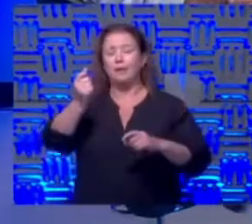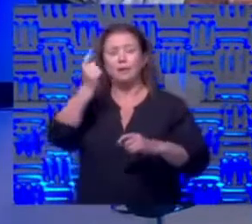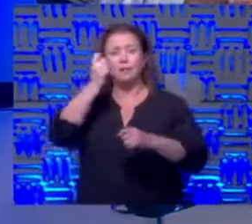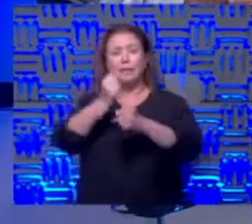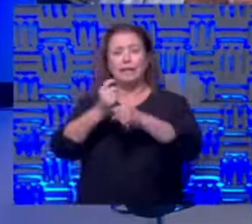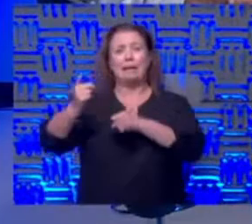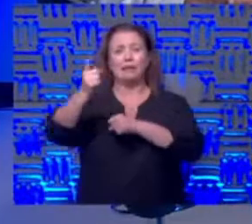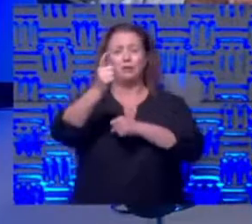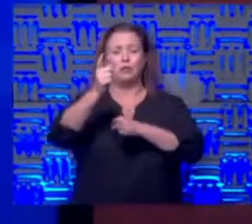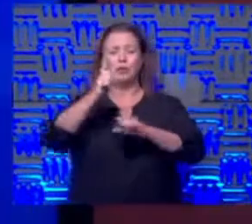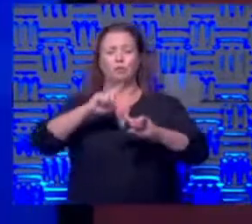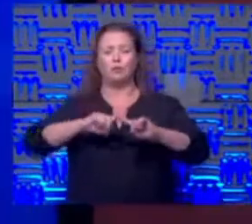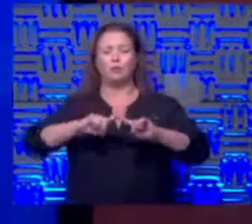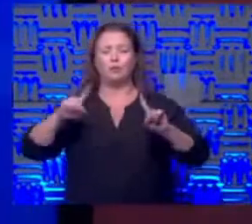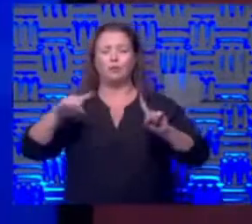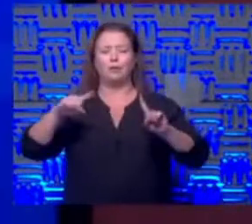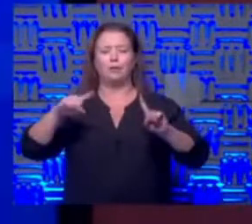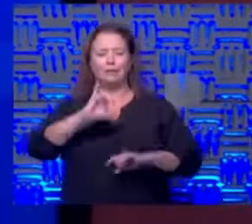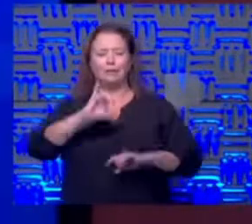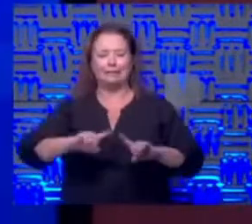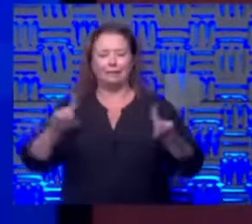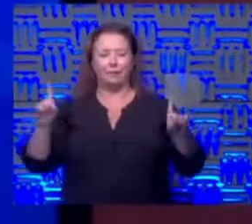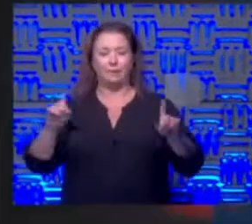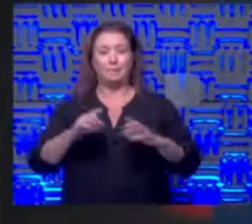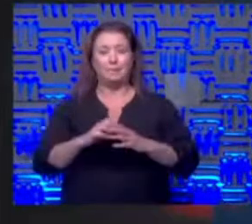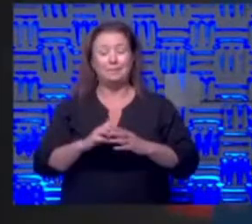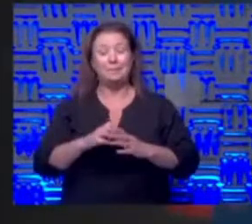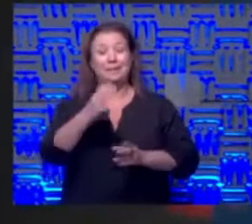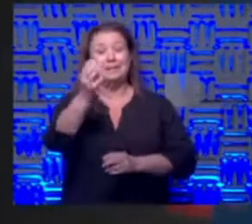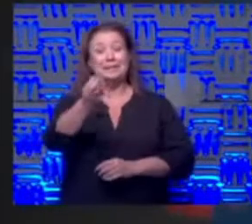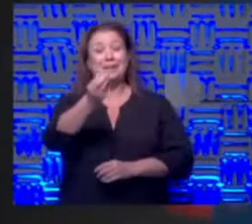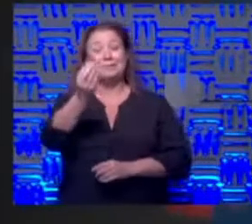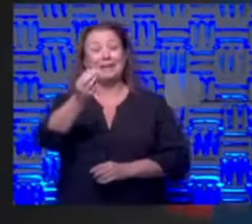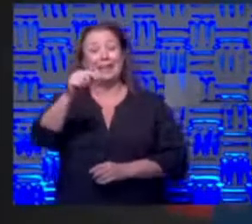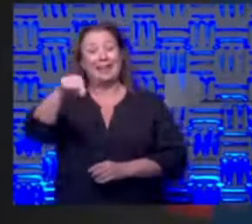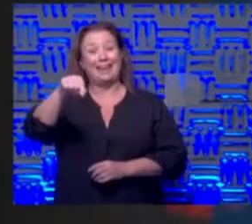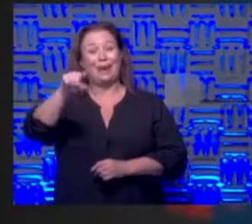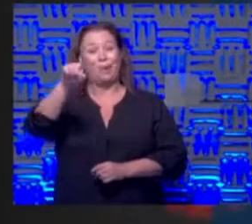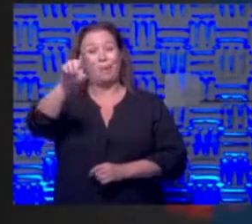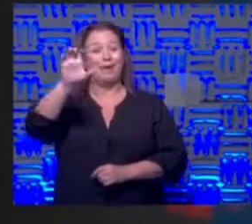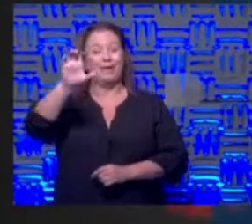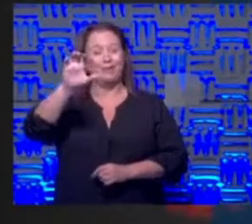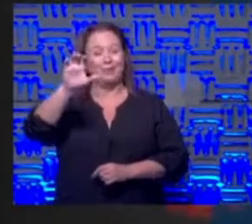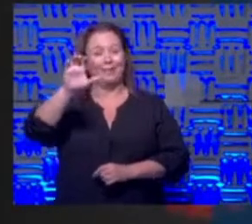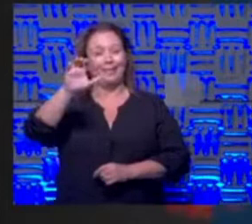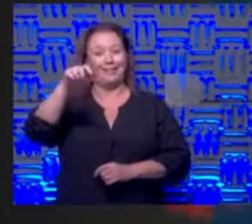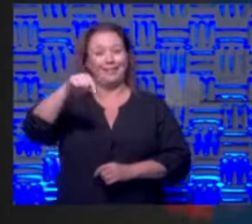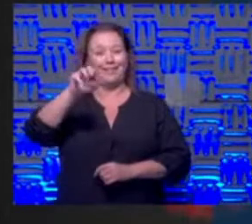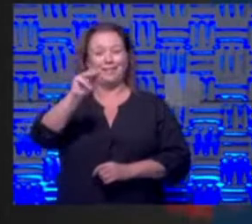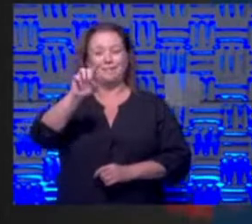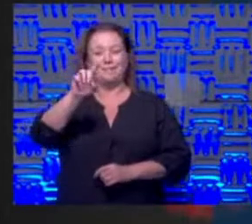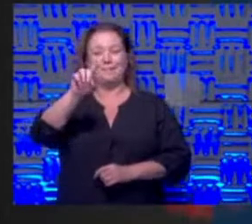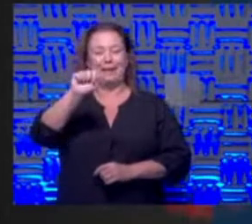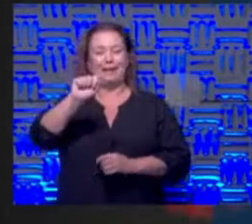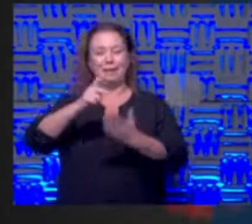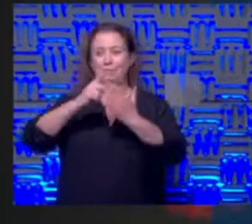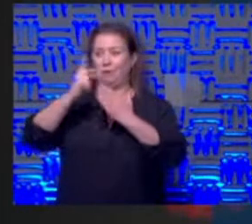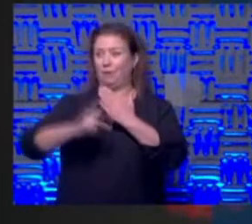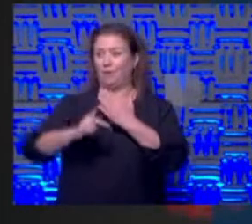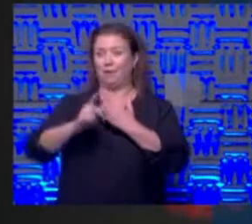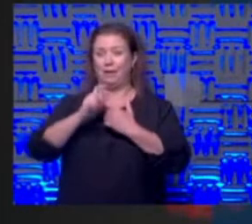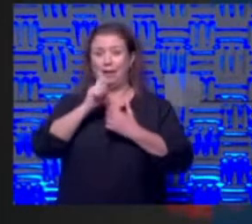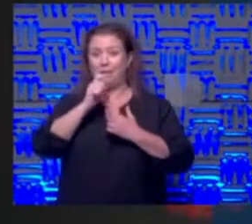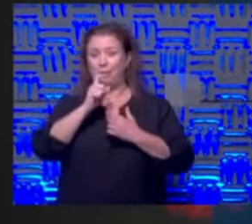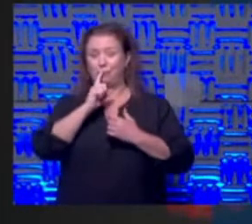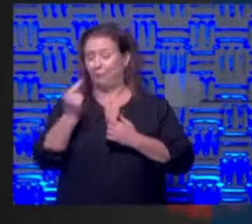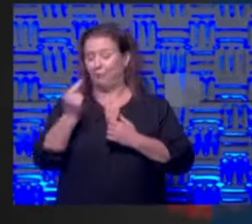today. So Monday is our 100th episode of this media program, and I'm not sure I